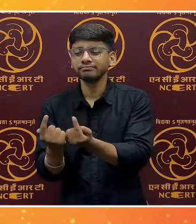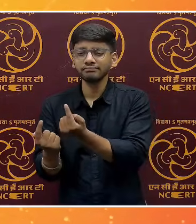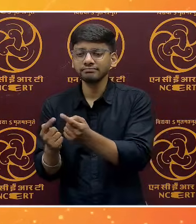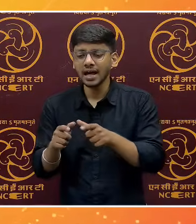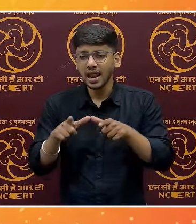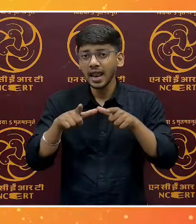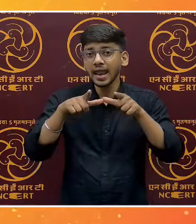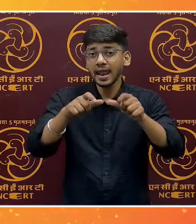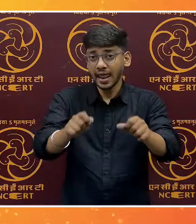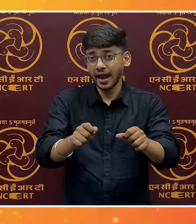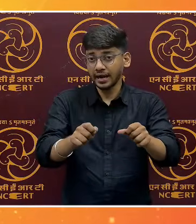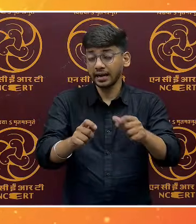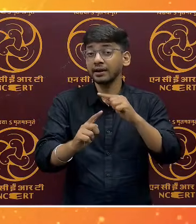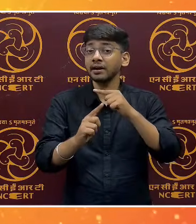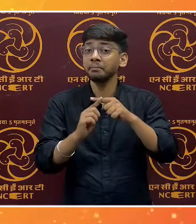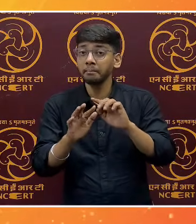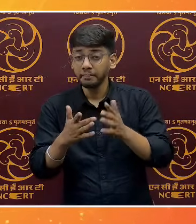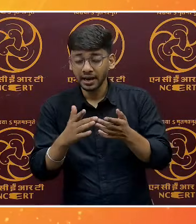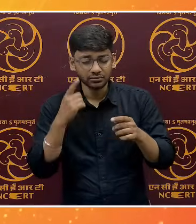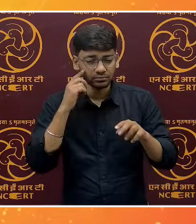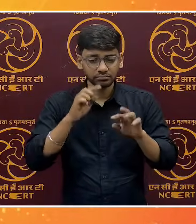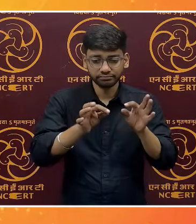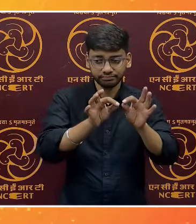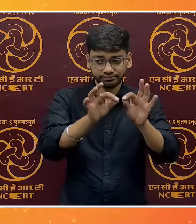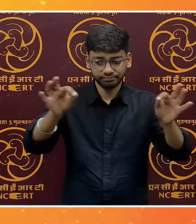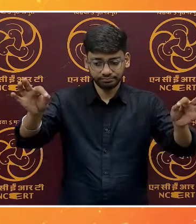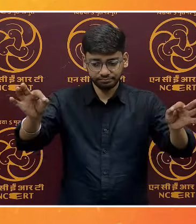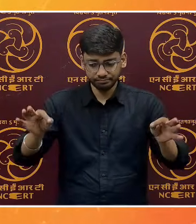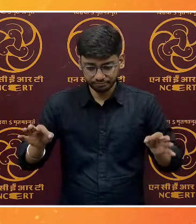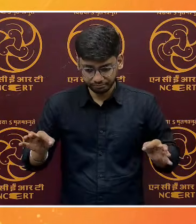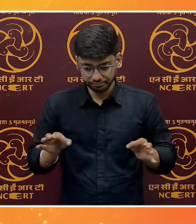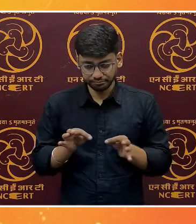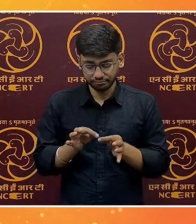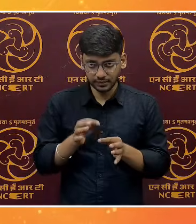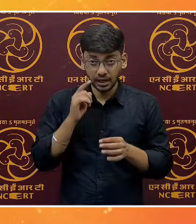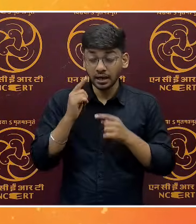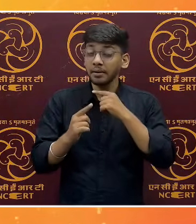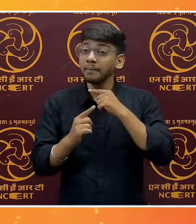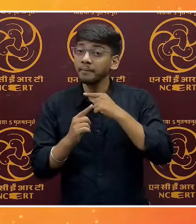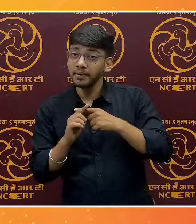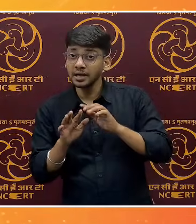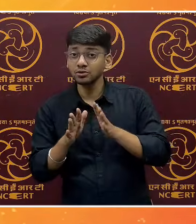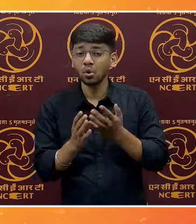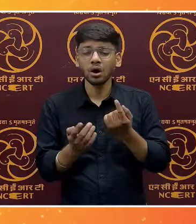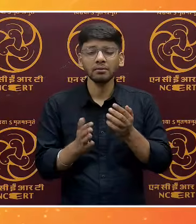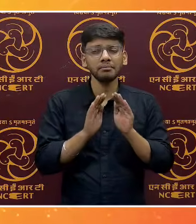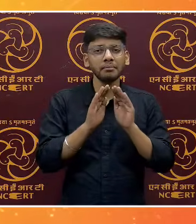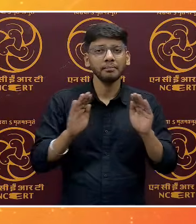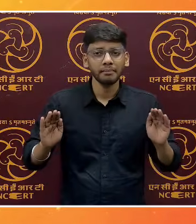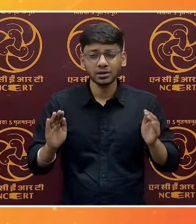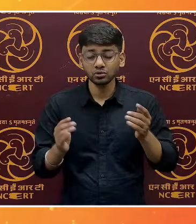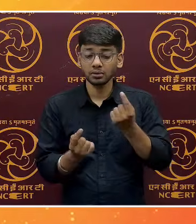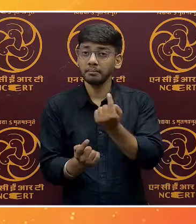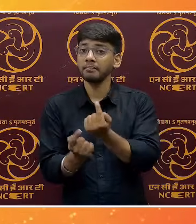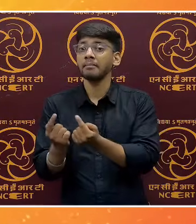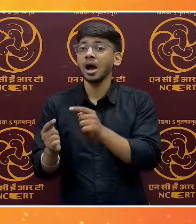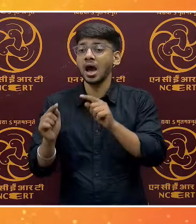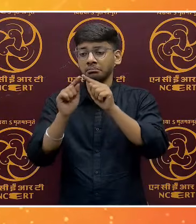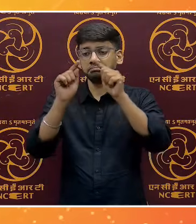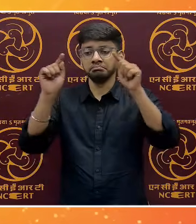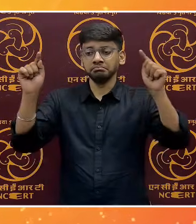here it is given as rectangle shape. The children park, it is a square shape, or we can understand as it is